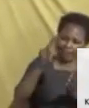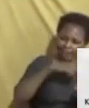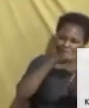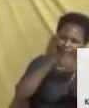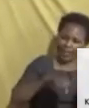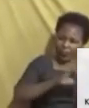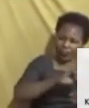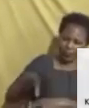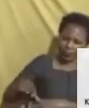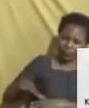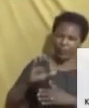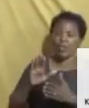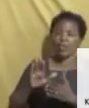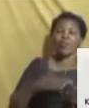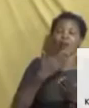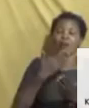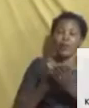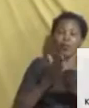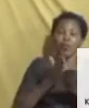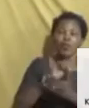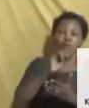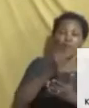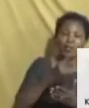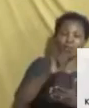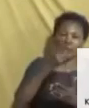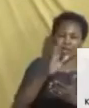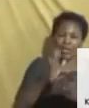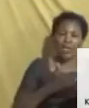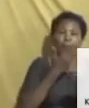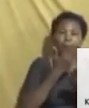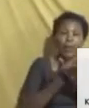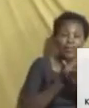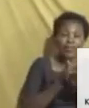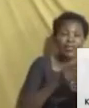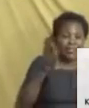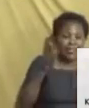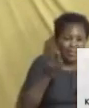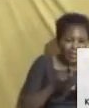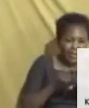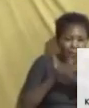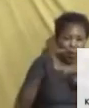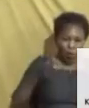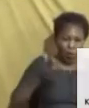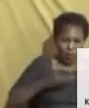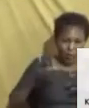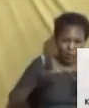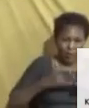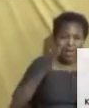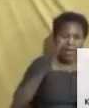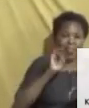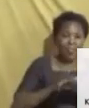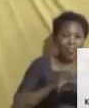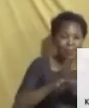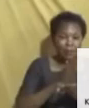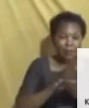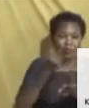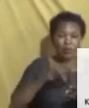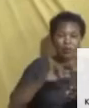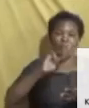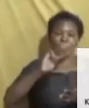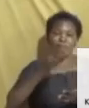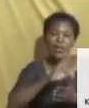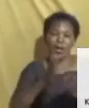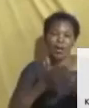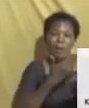first and second appellants, and to some extent consider that part of the third